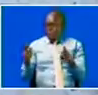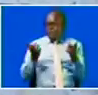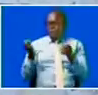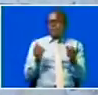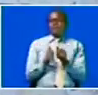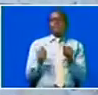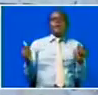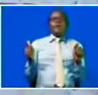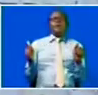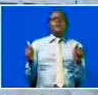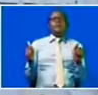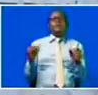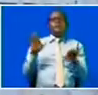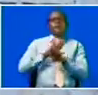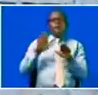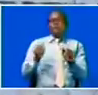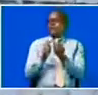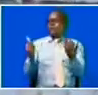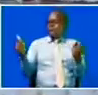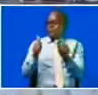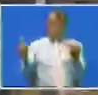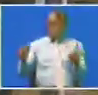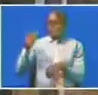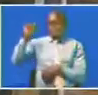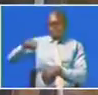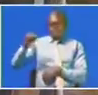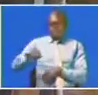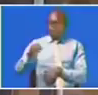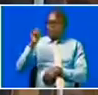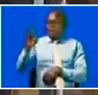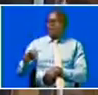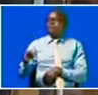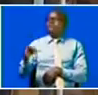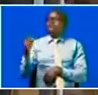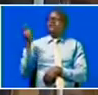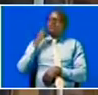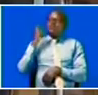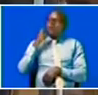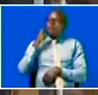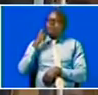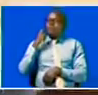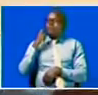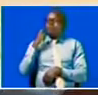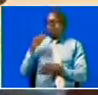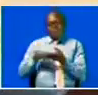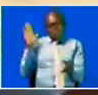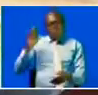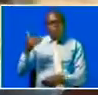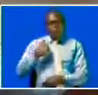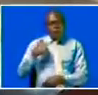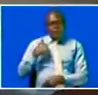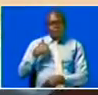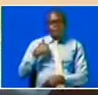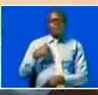wako cooperative, kila kitu iko tu sawa. Yeah. And if the number of shops don't draw you into this